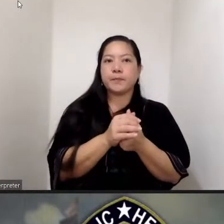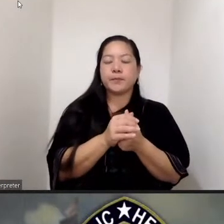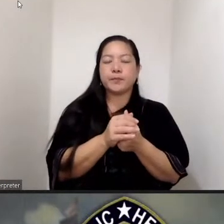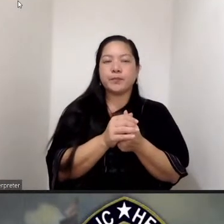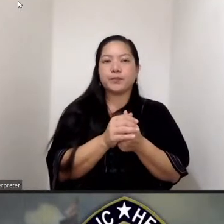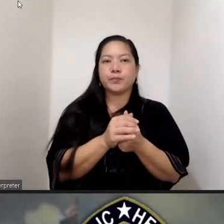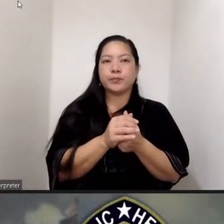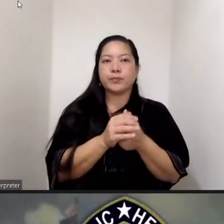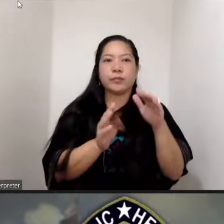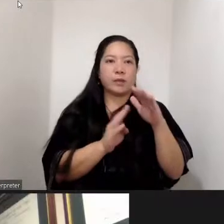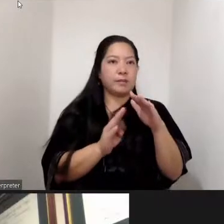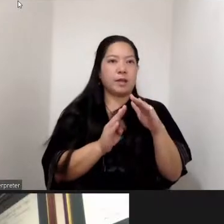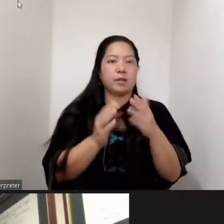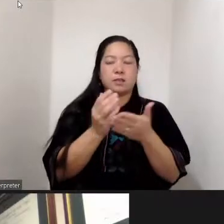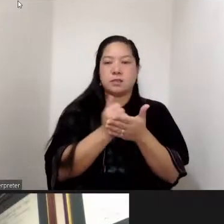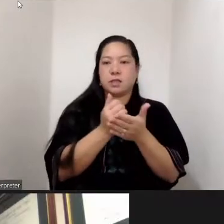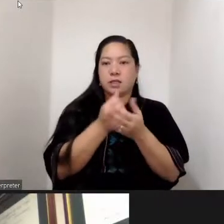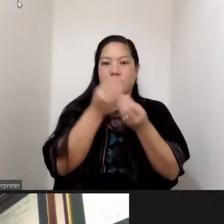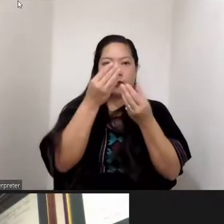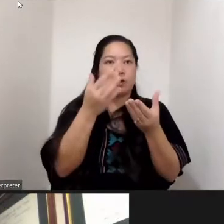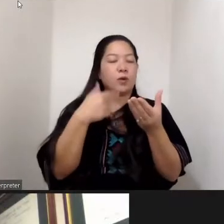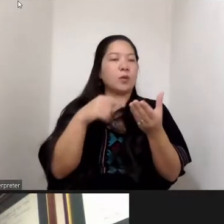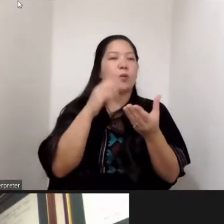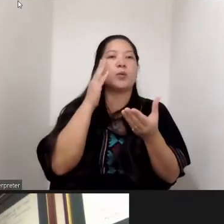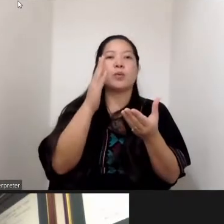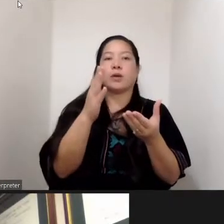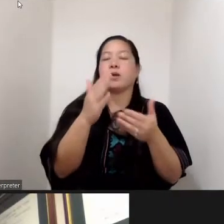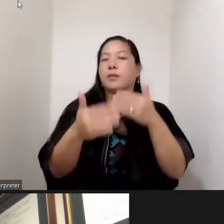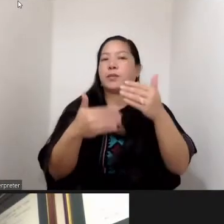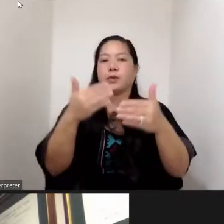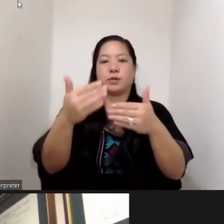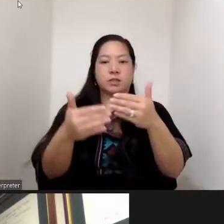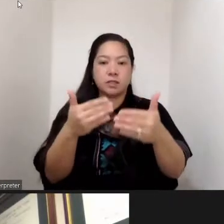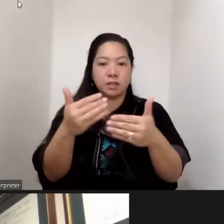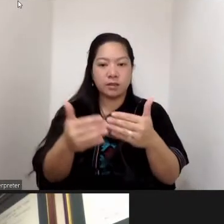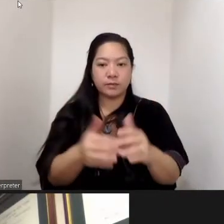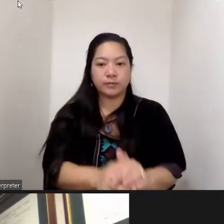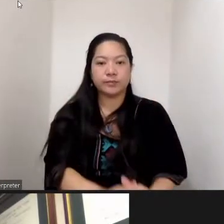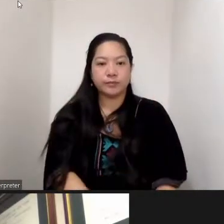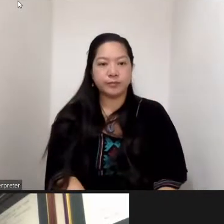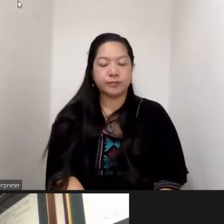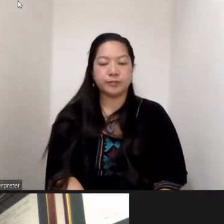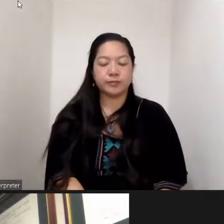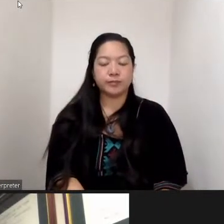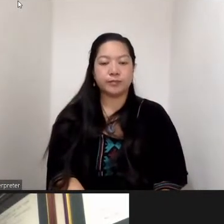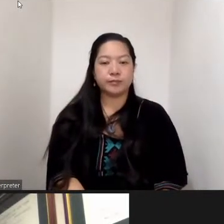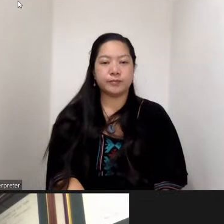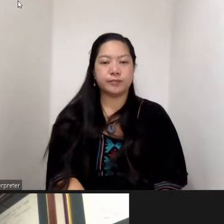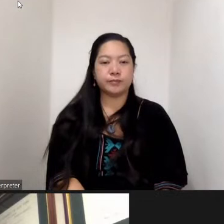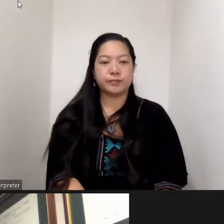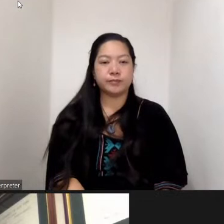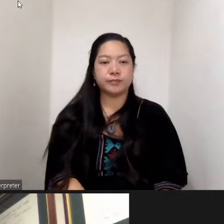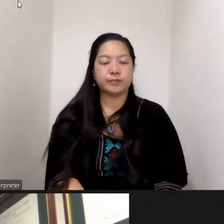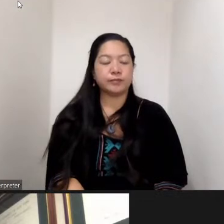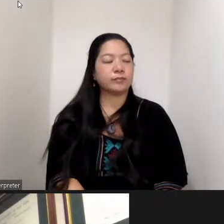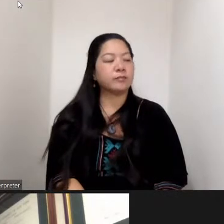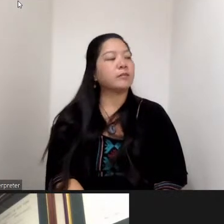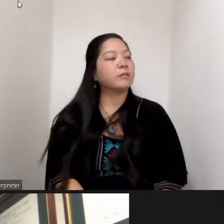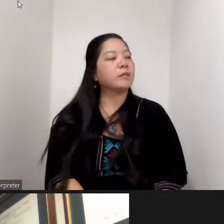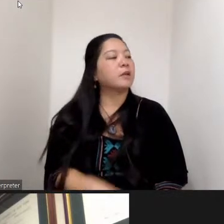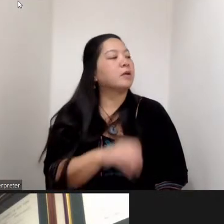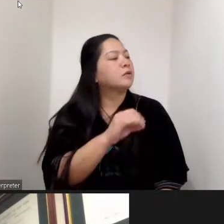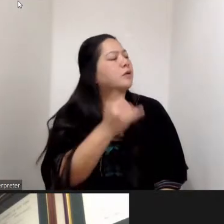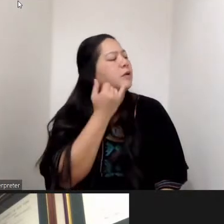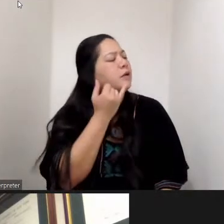on the data and information, we will then proceed. Yeah. So if within the